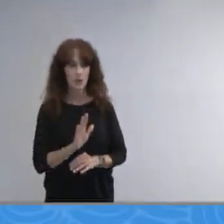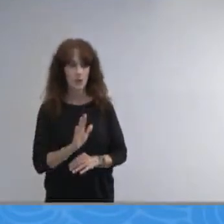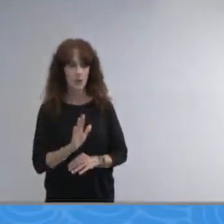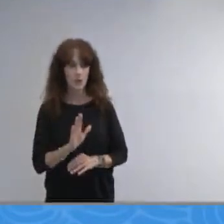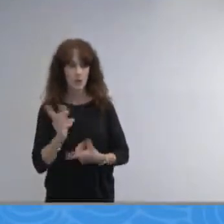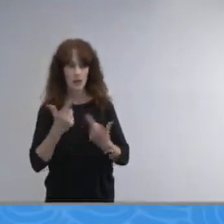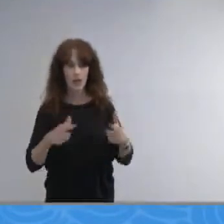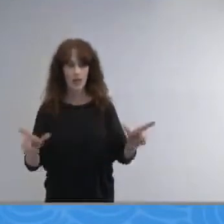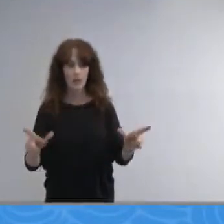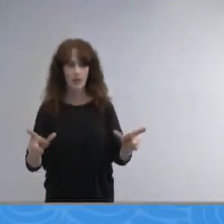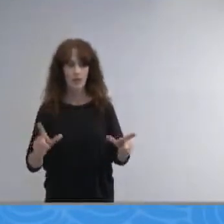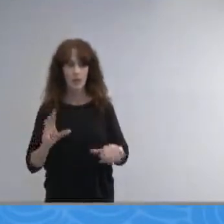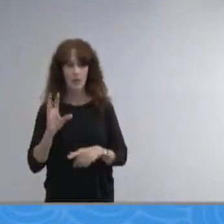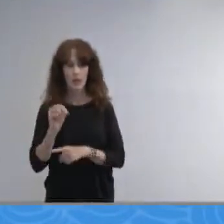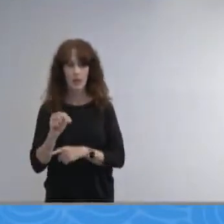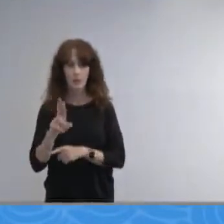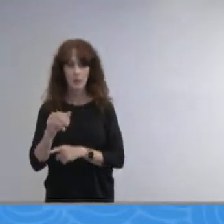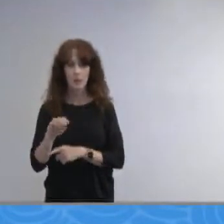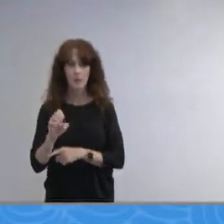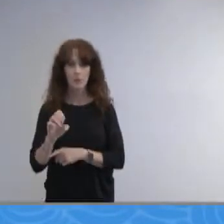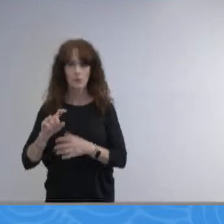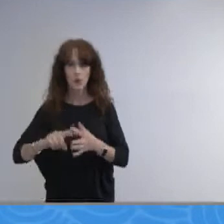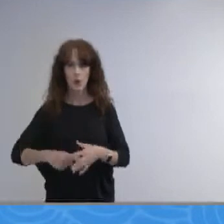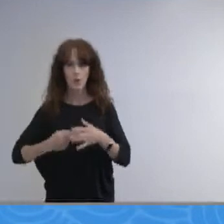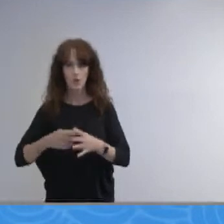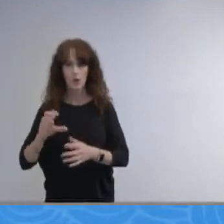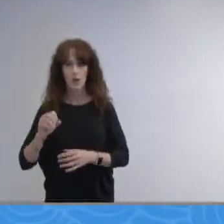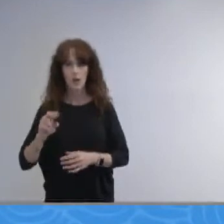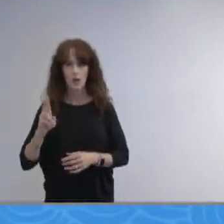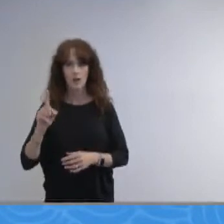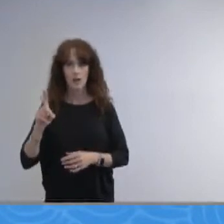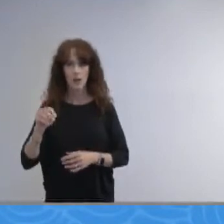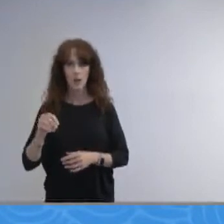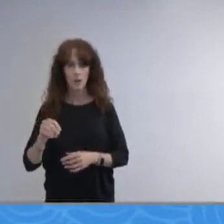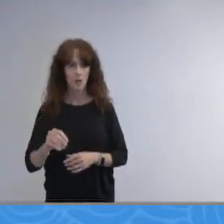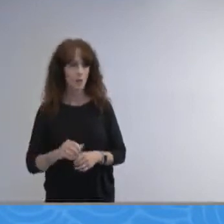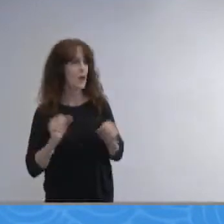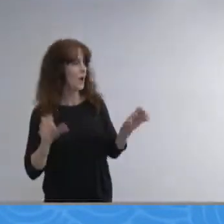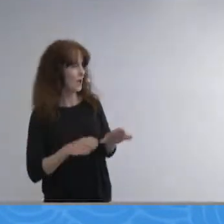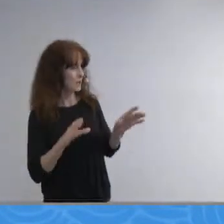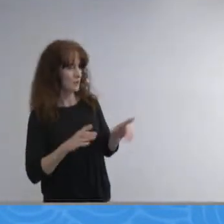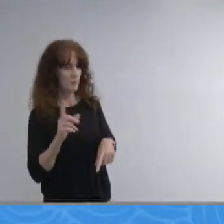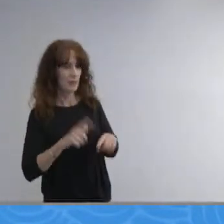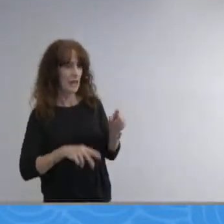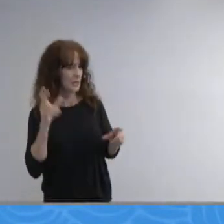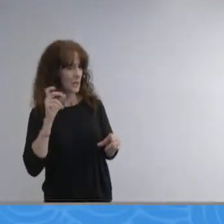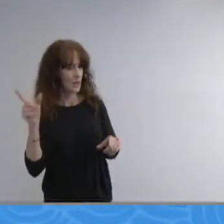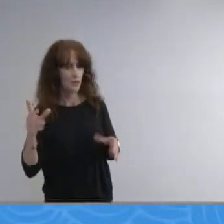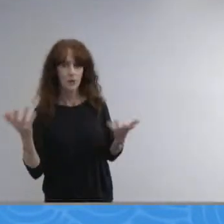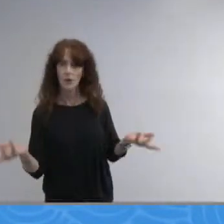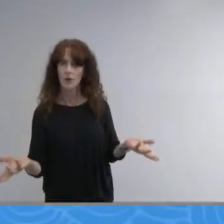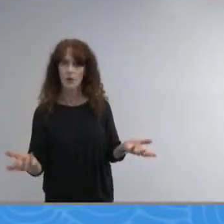your language and mute original audio? Maybe it's a matter of Yes, I did. I can't hear her though.